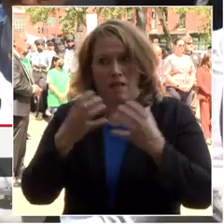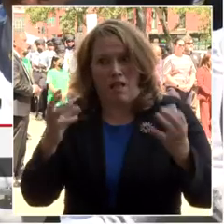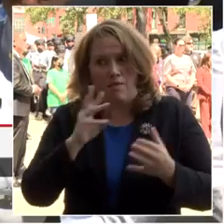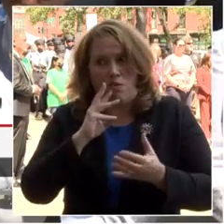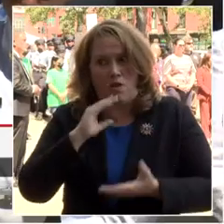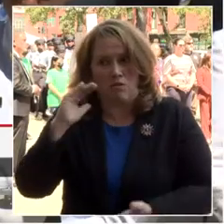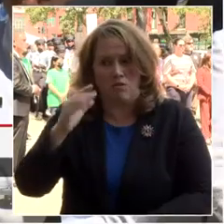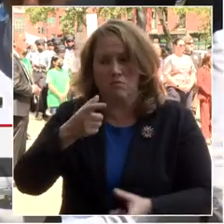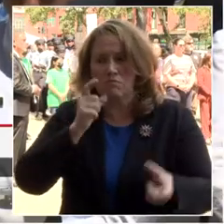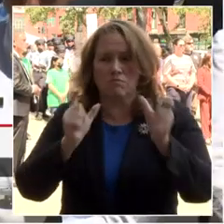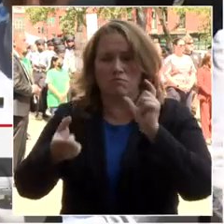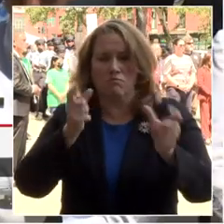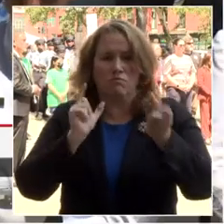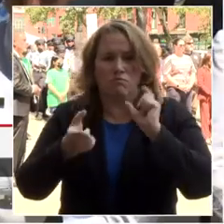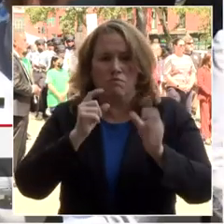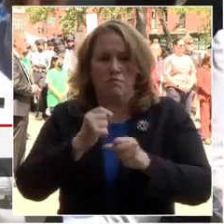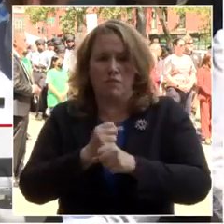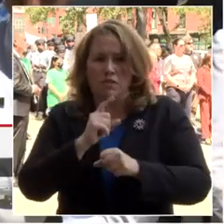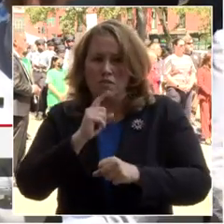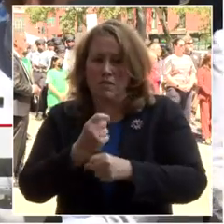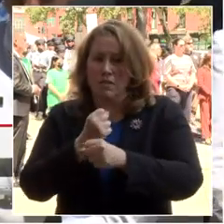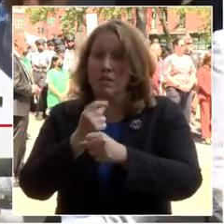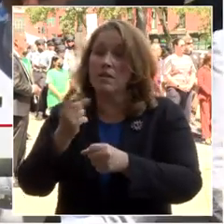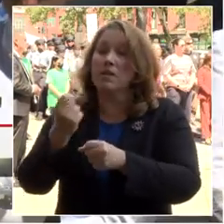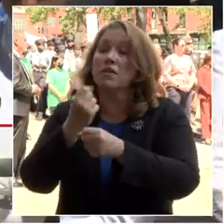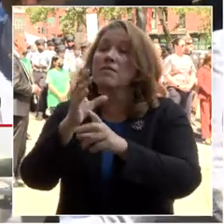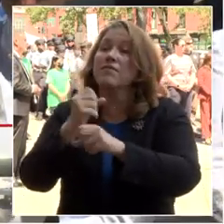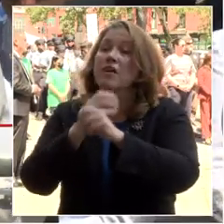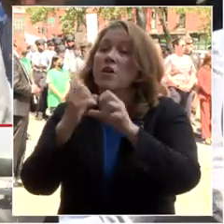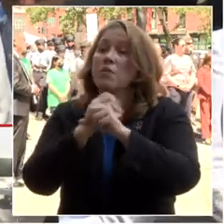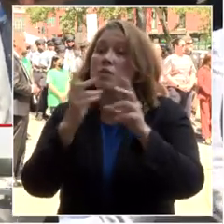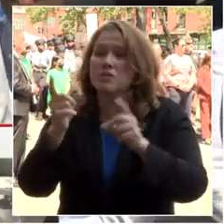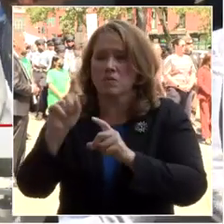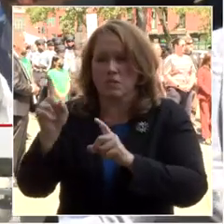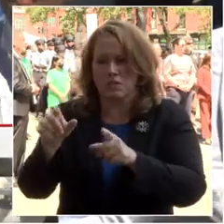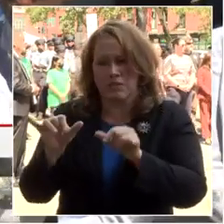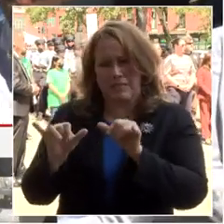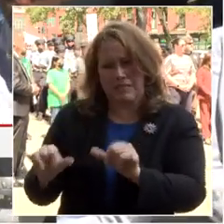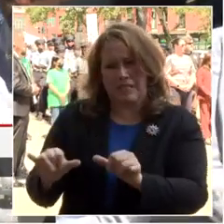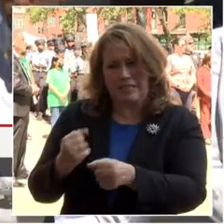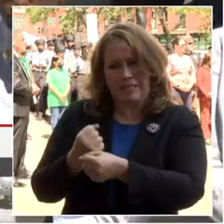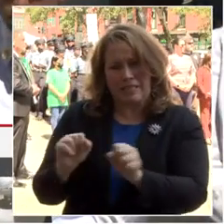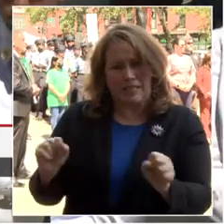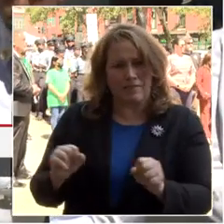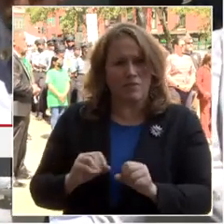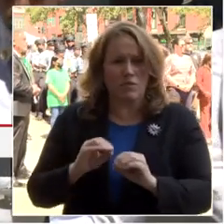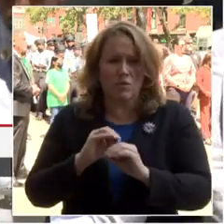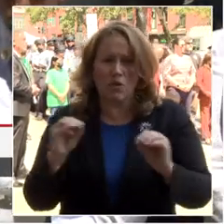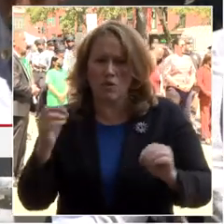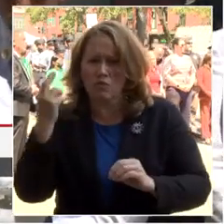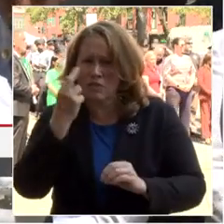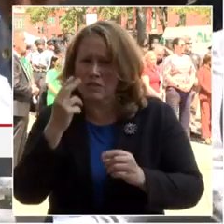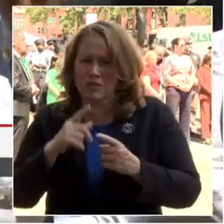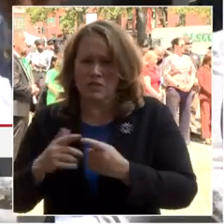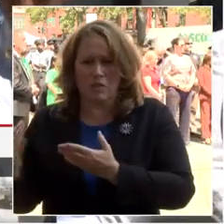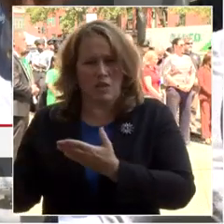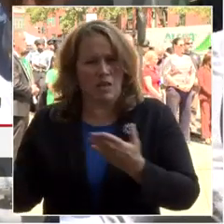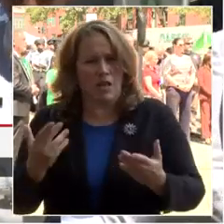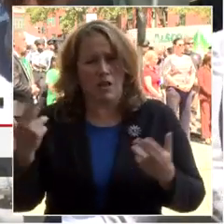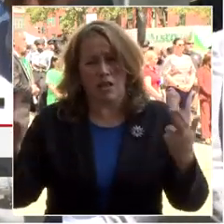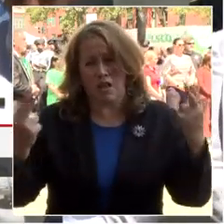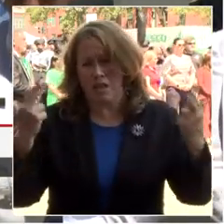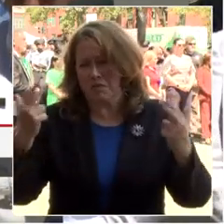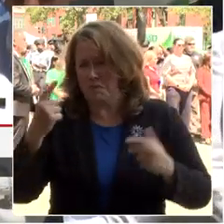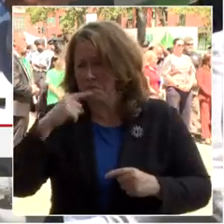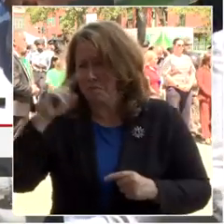safety. And there is no reason to be carrying guns to any events that you're going to. We